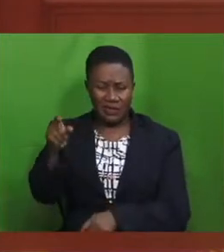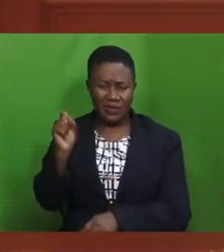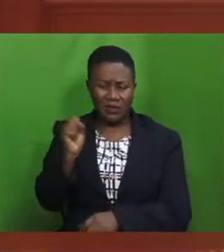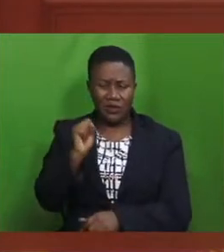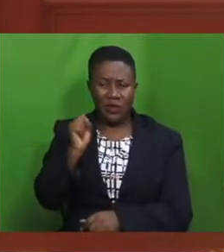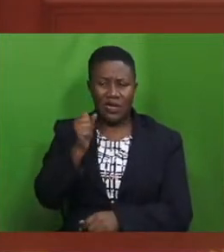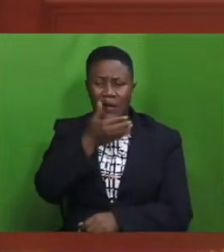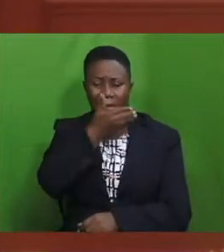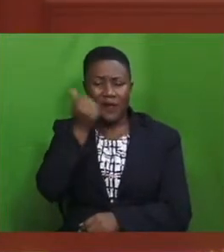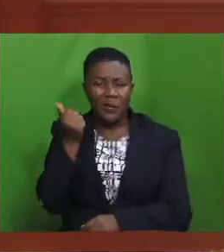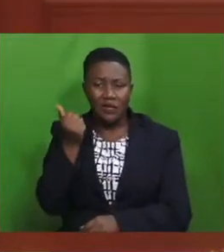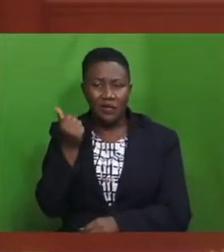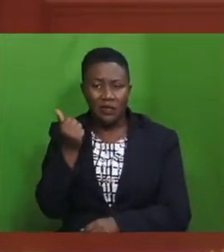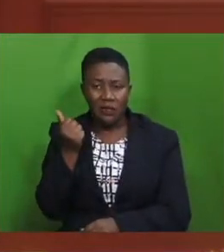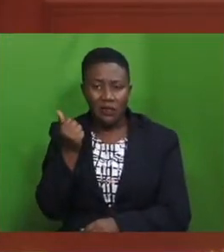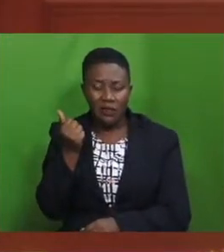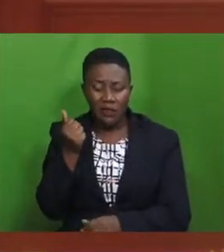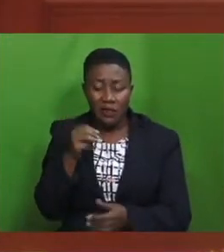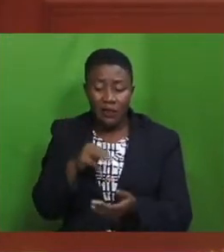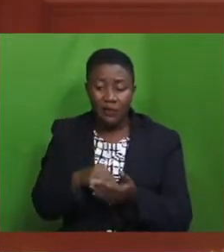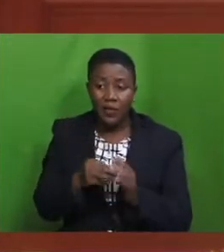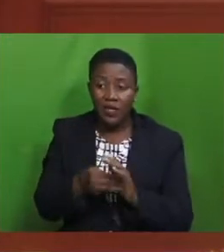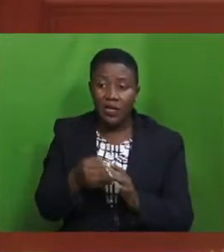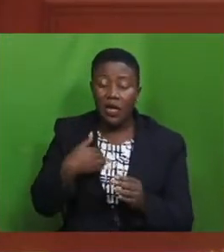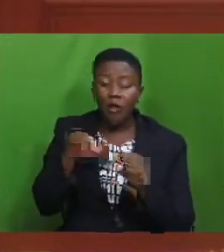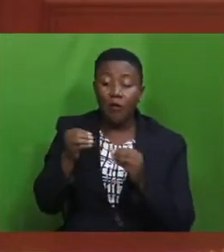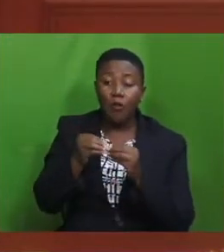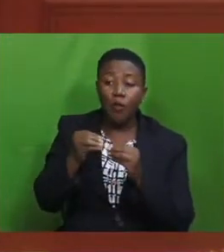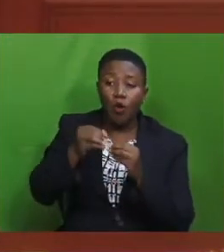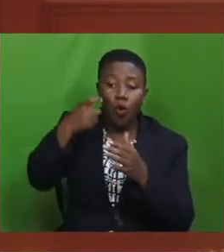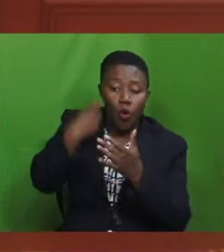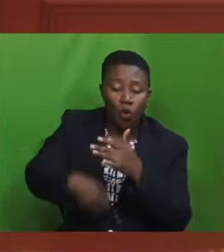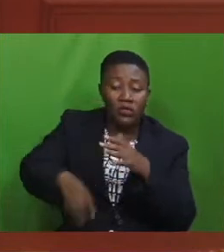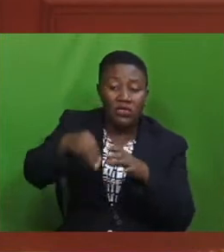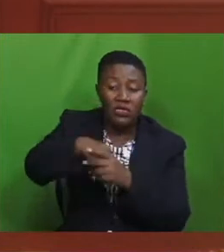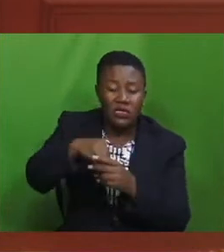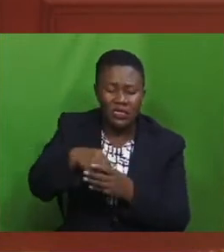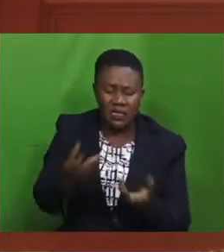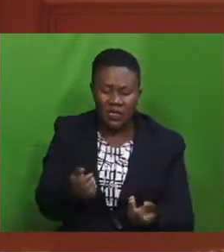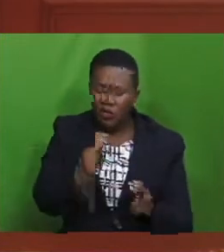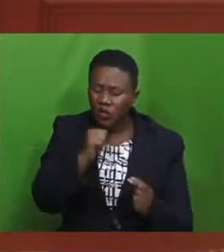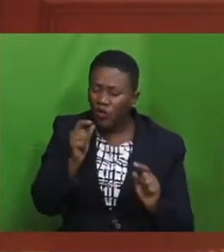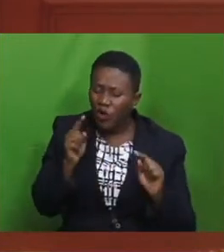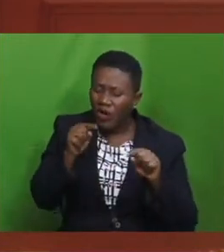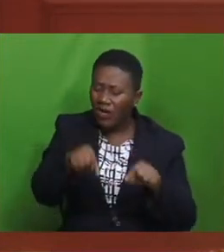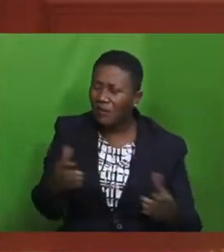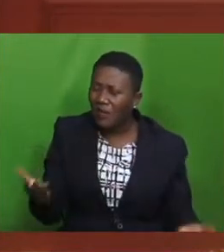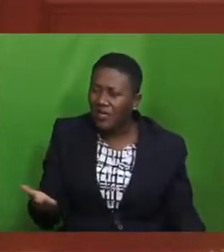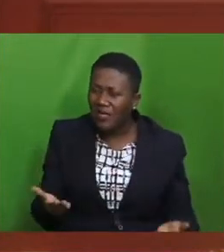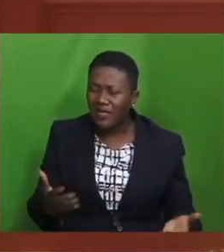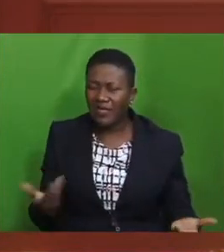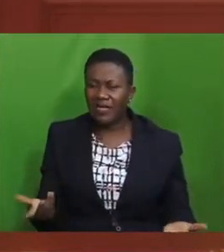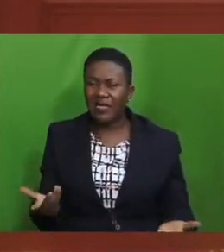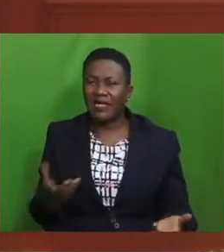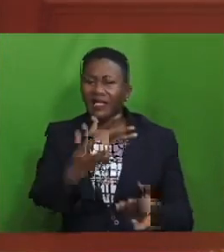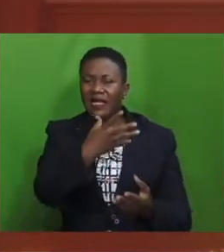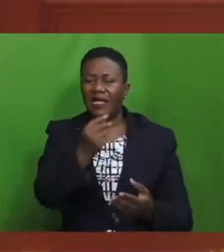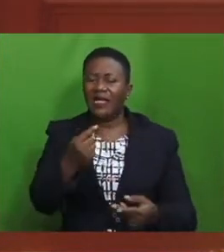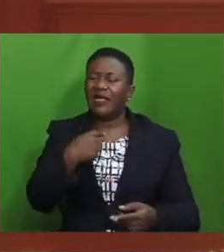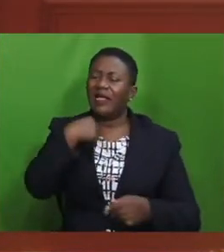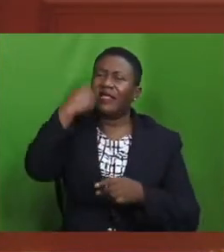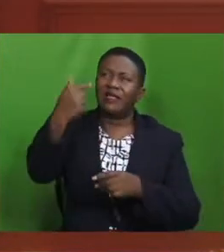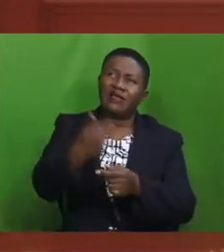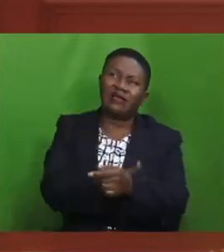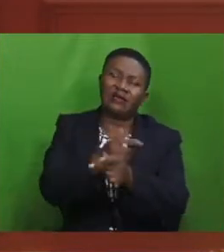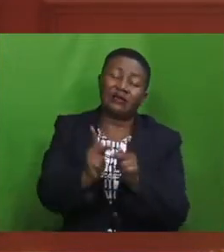him to go and prepare to service more cost. Simple. So don't come and stand here and tell the Ghanaian